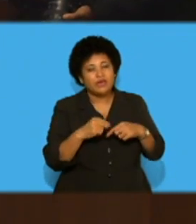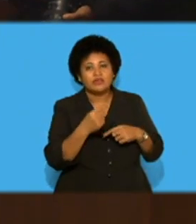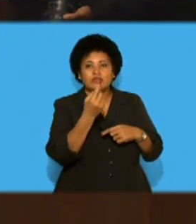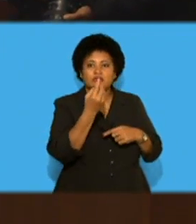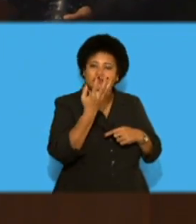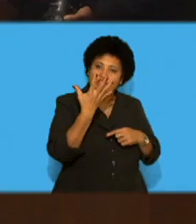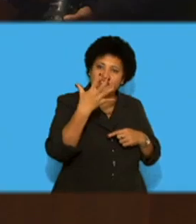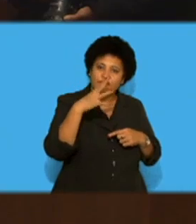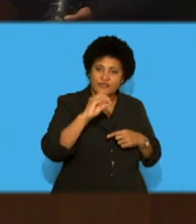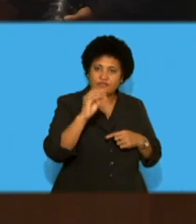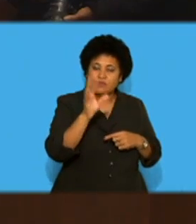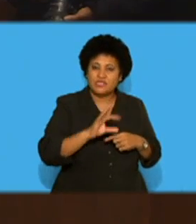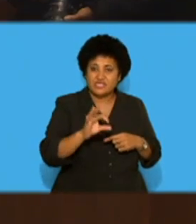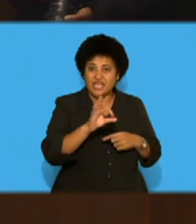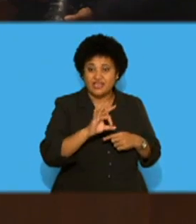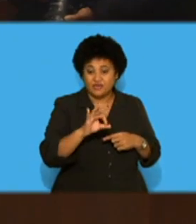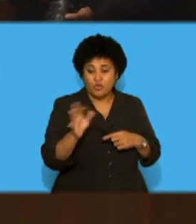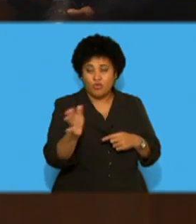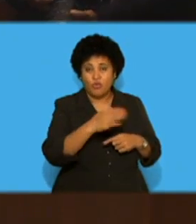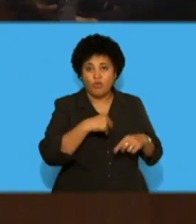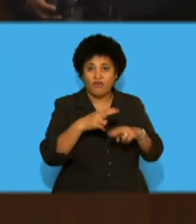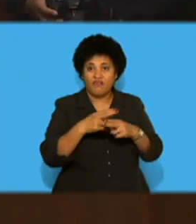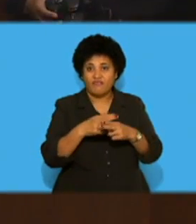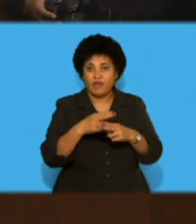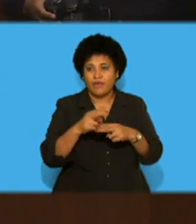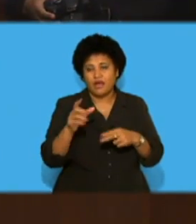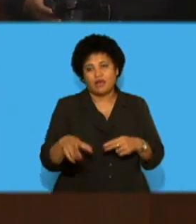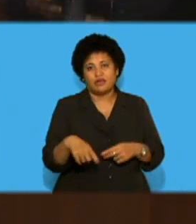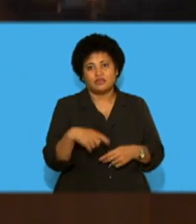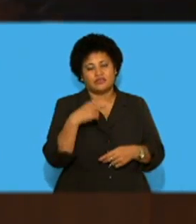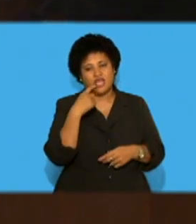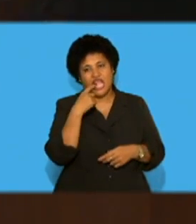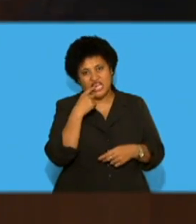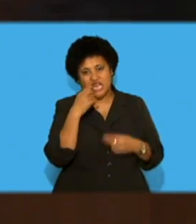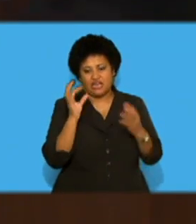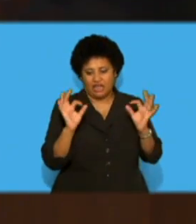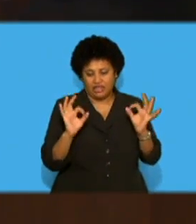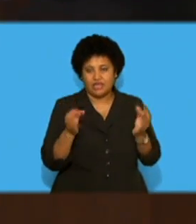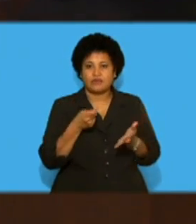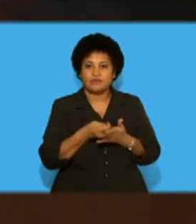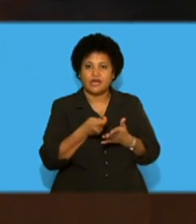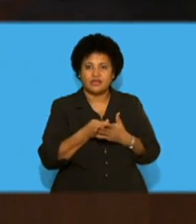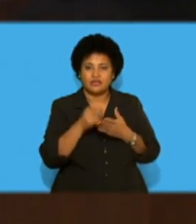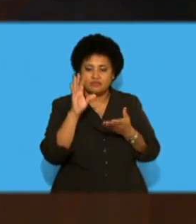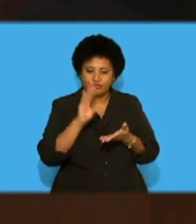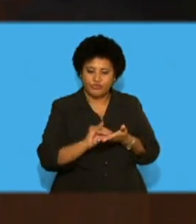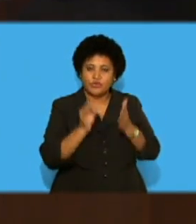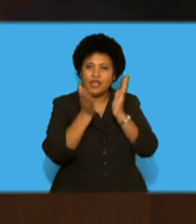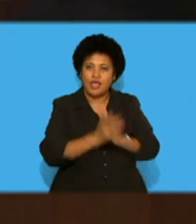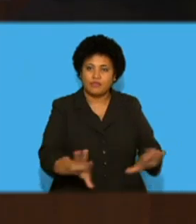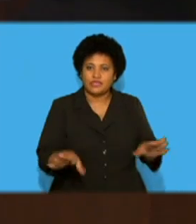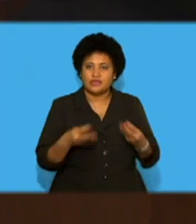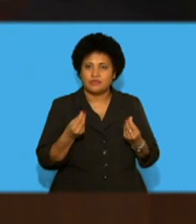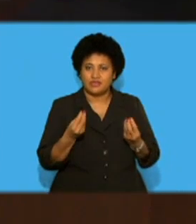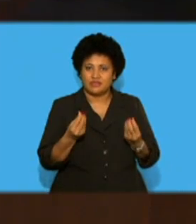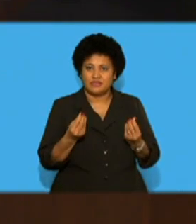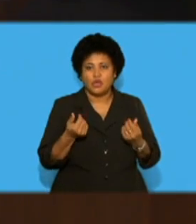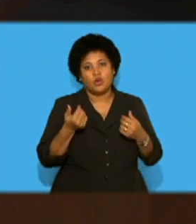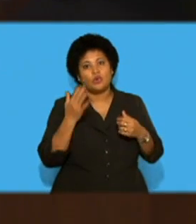52%, would have ended up with nothing or very little as after those deductions after the fourth cane